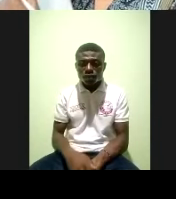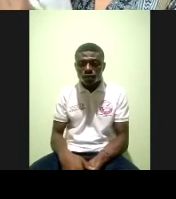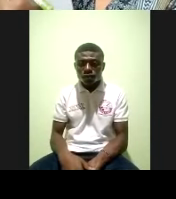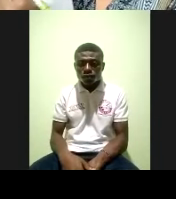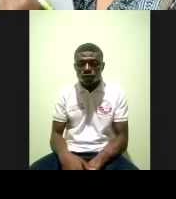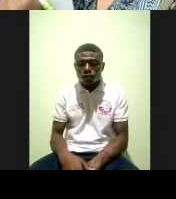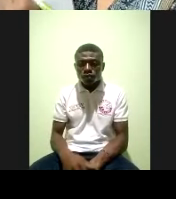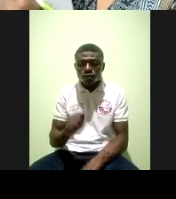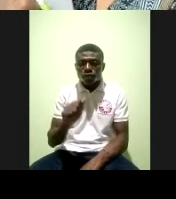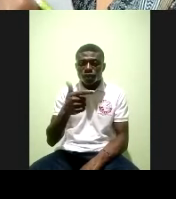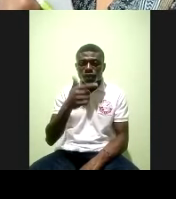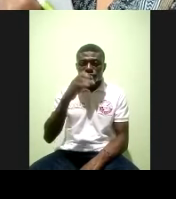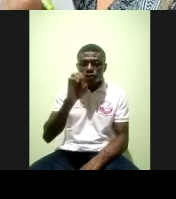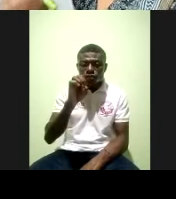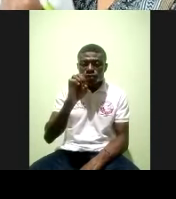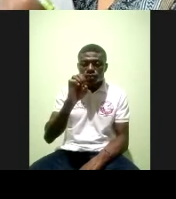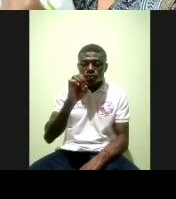skate.